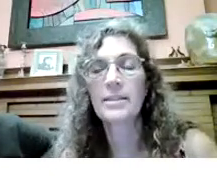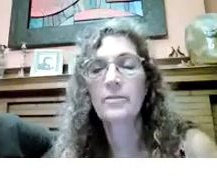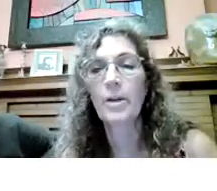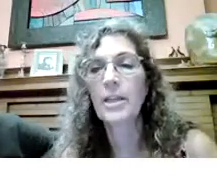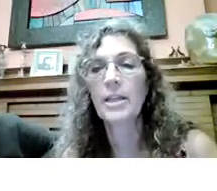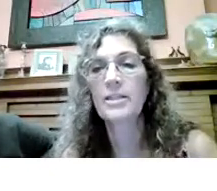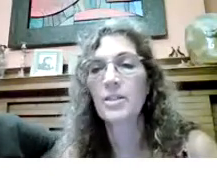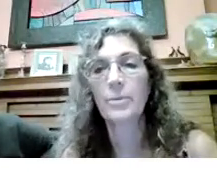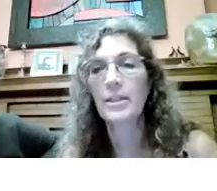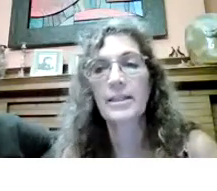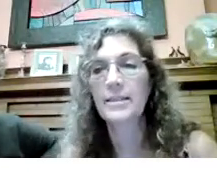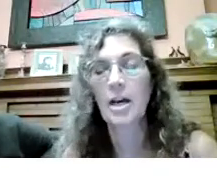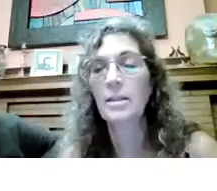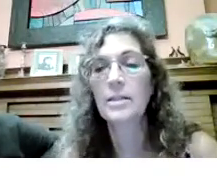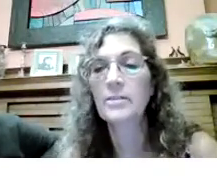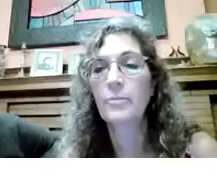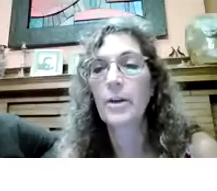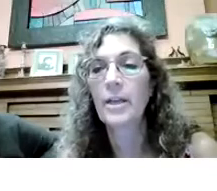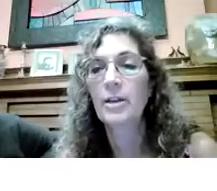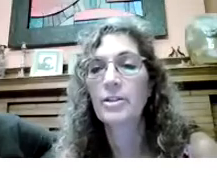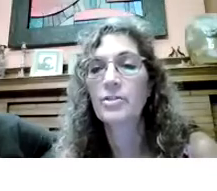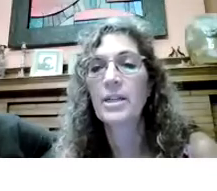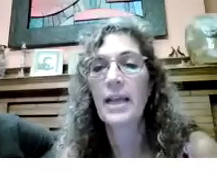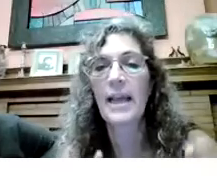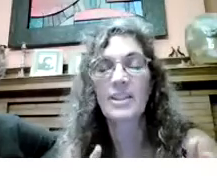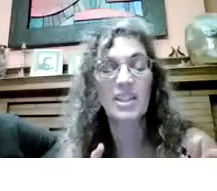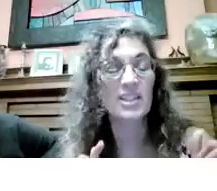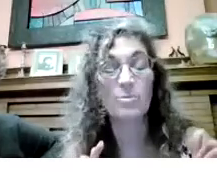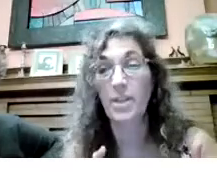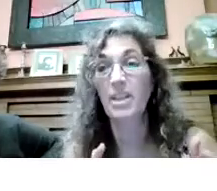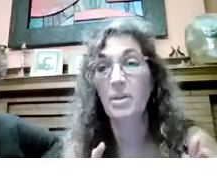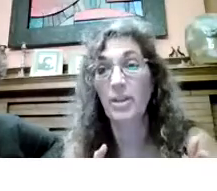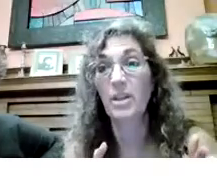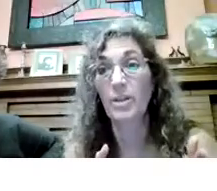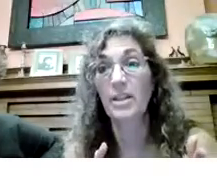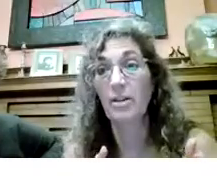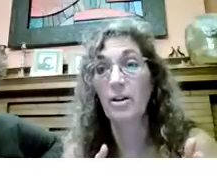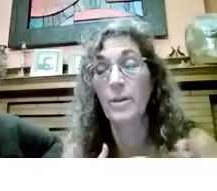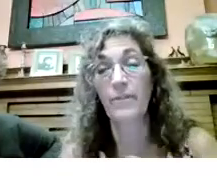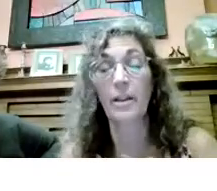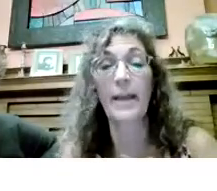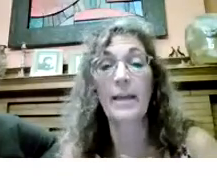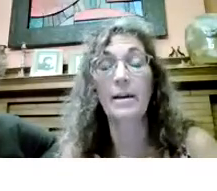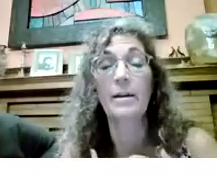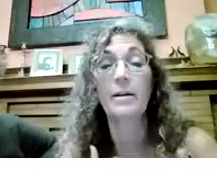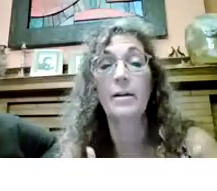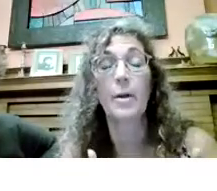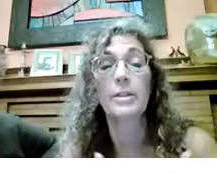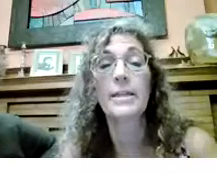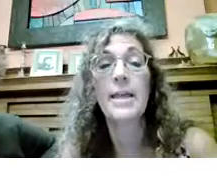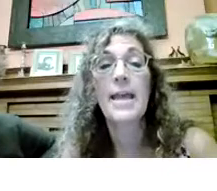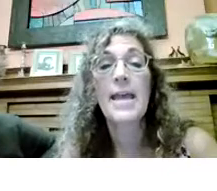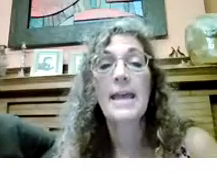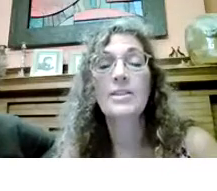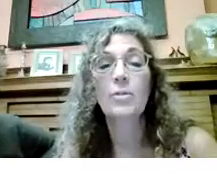there's lots of parking, because there really is not lots of parking on our street. And actually it's really, really, really narrow, we feel like, on